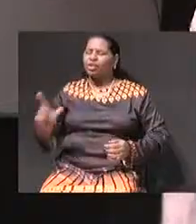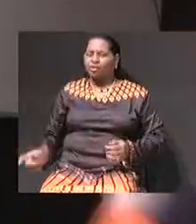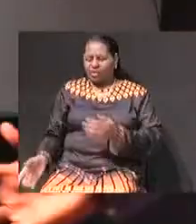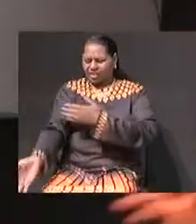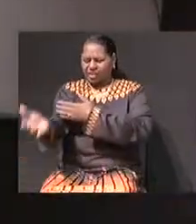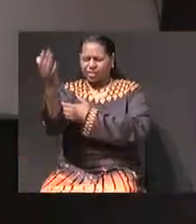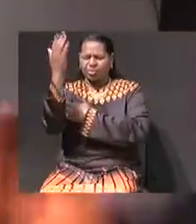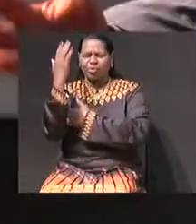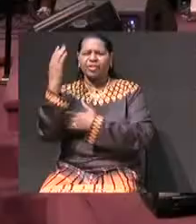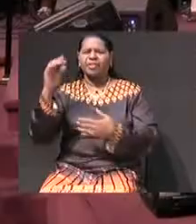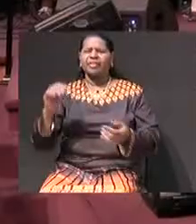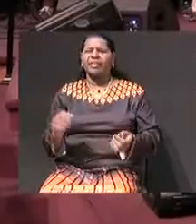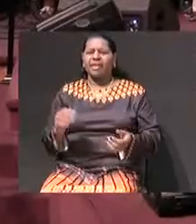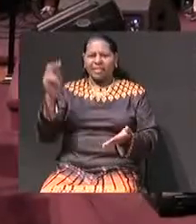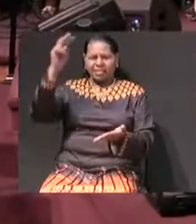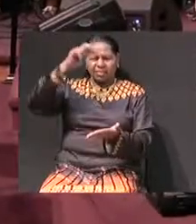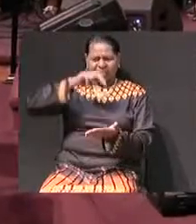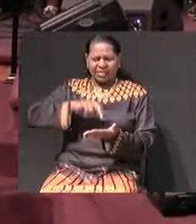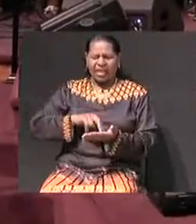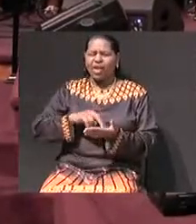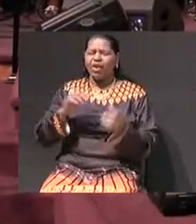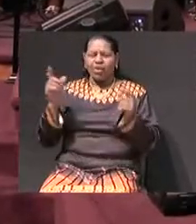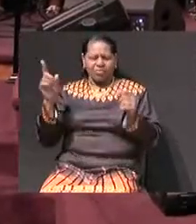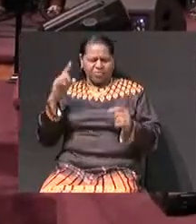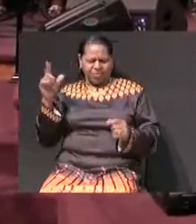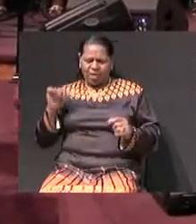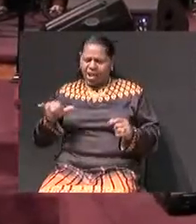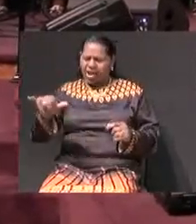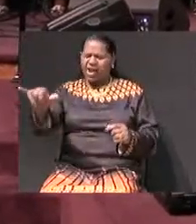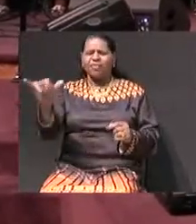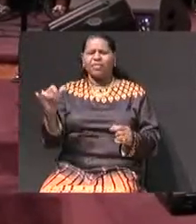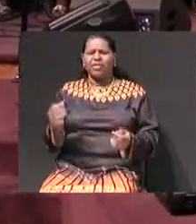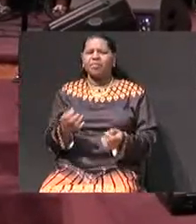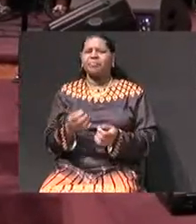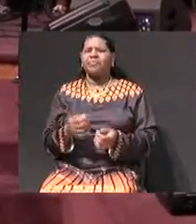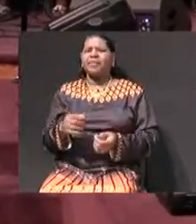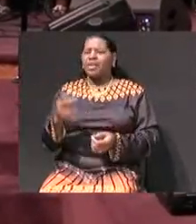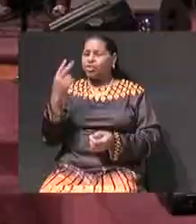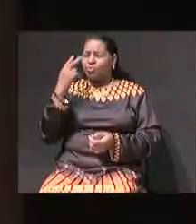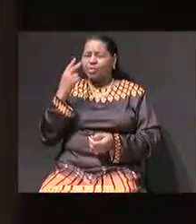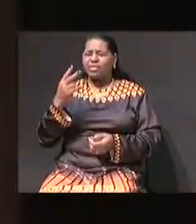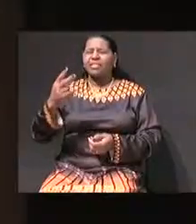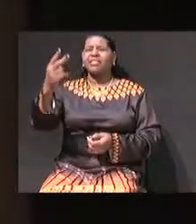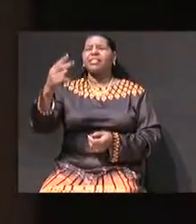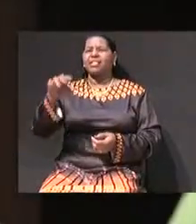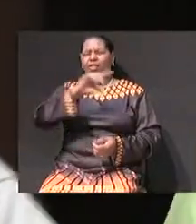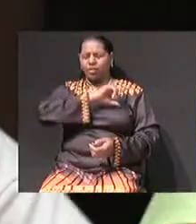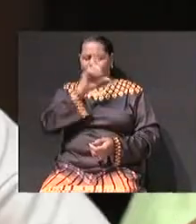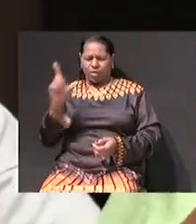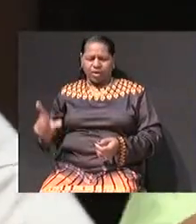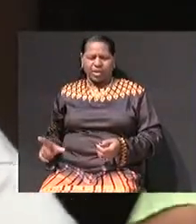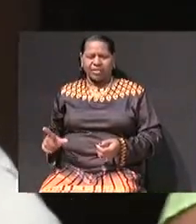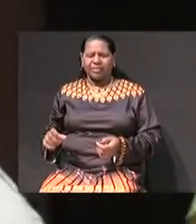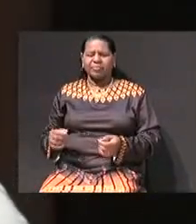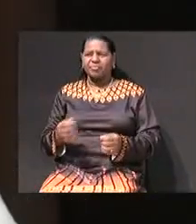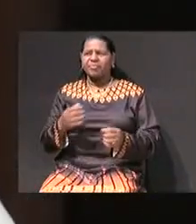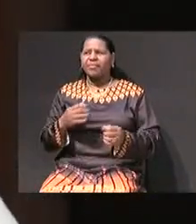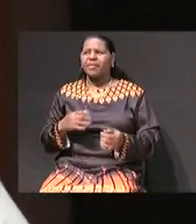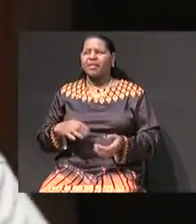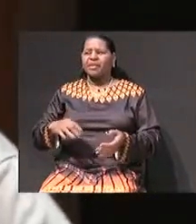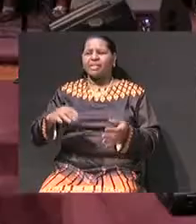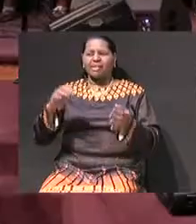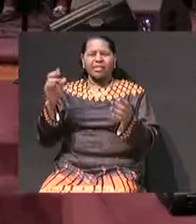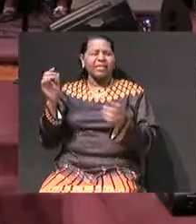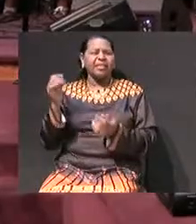life that was dead, but now it's living? You were seeking deep in sin, far from a peaceful